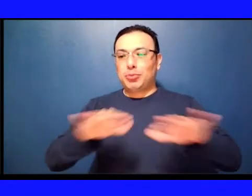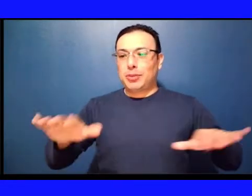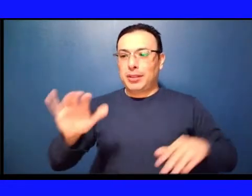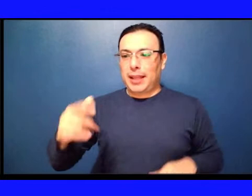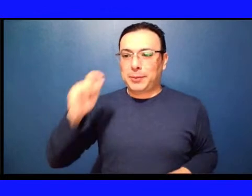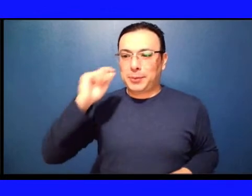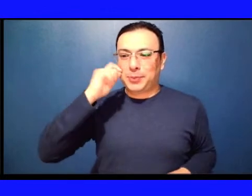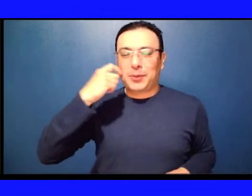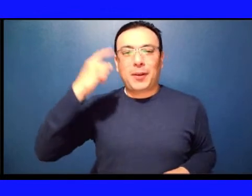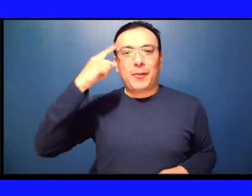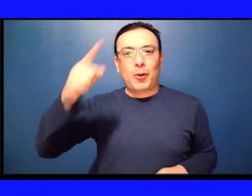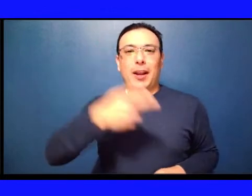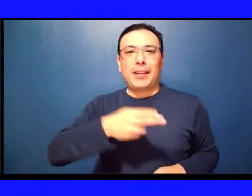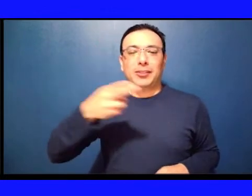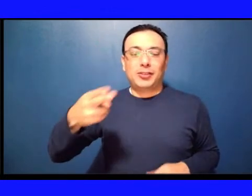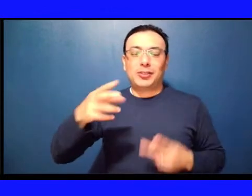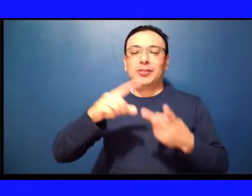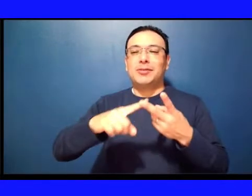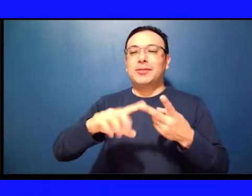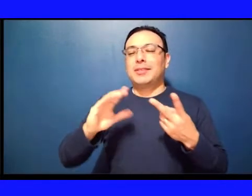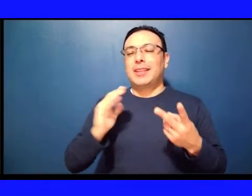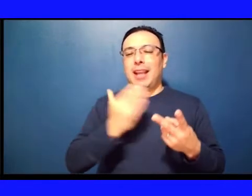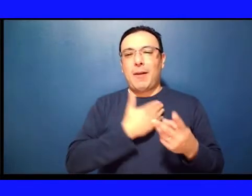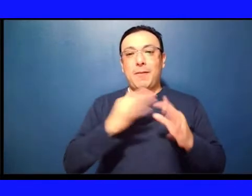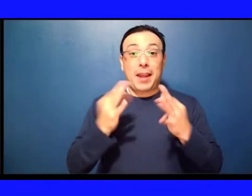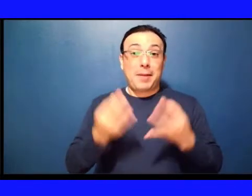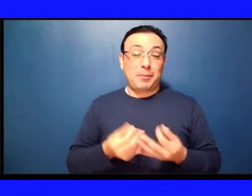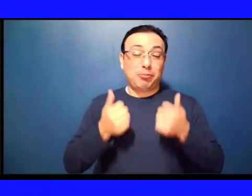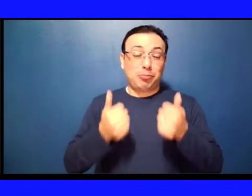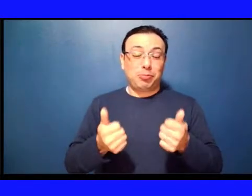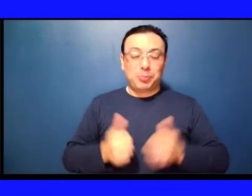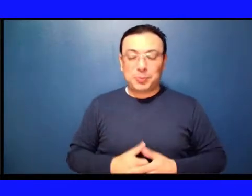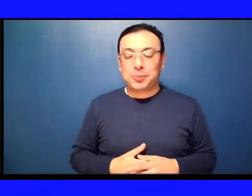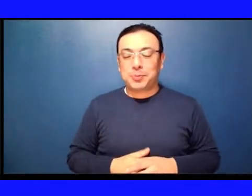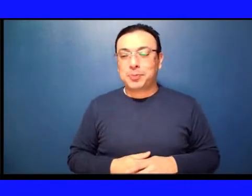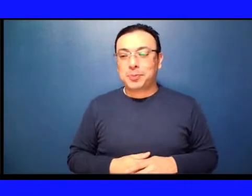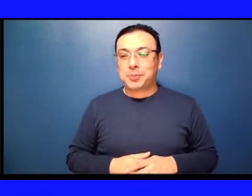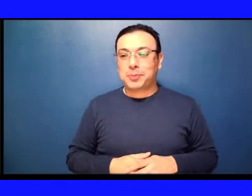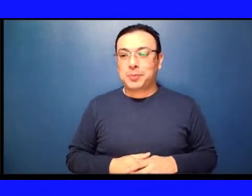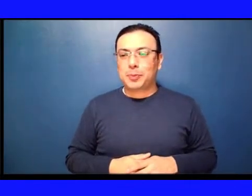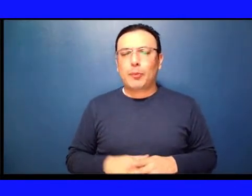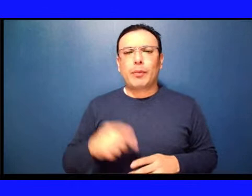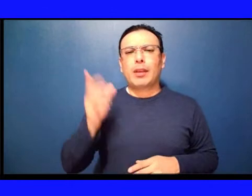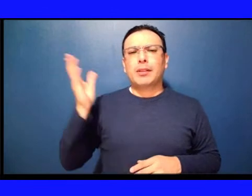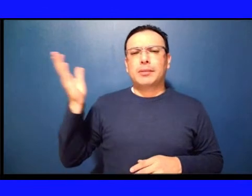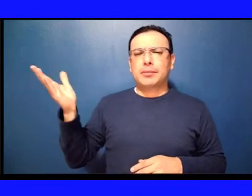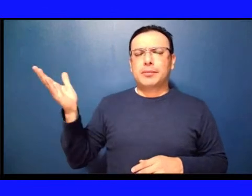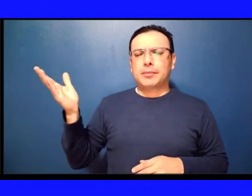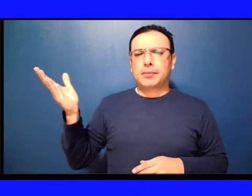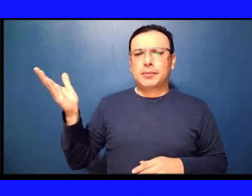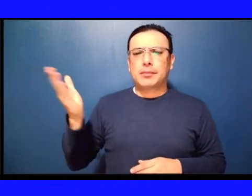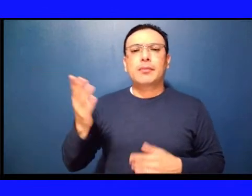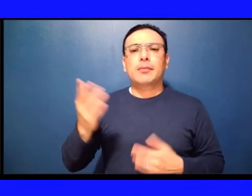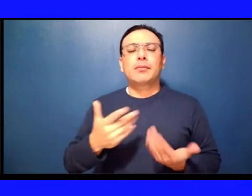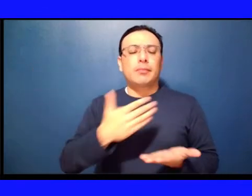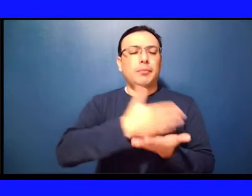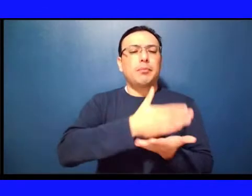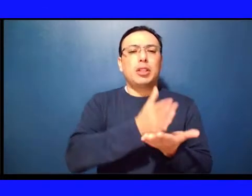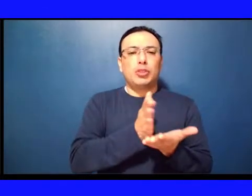in 2022. Our operating rooms and generating more revenue from some of those key areas in